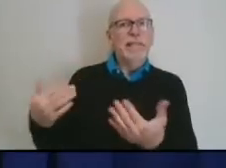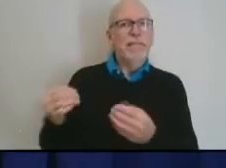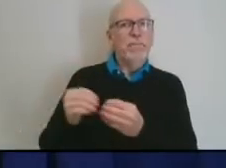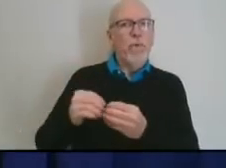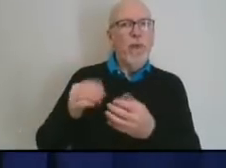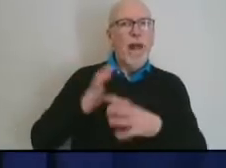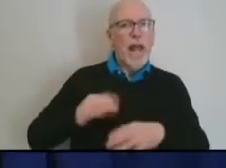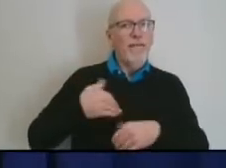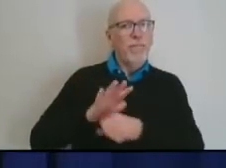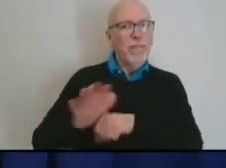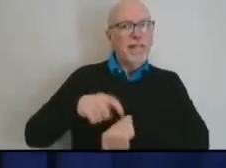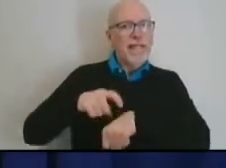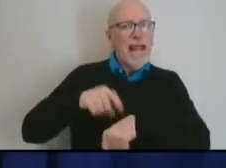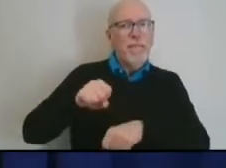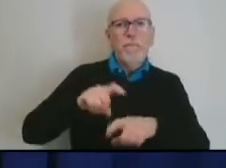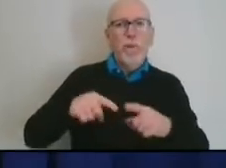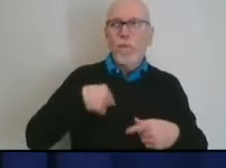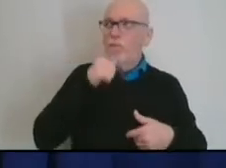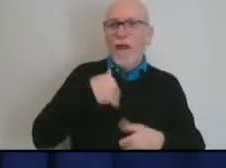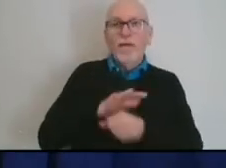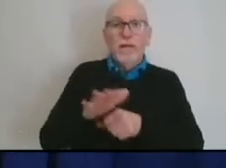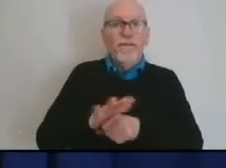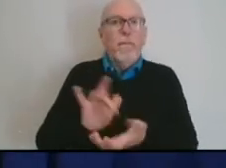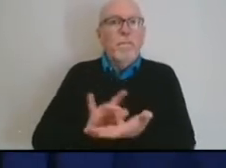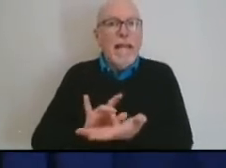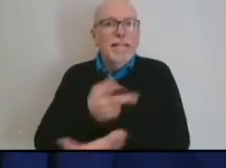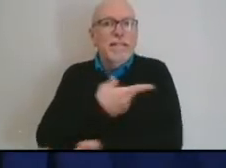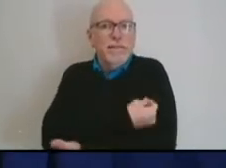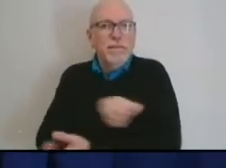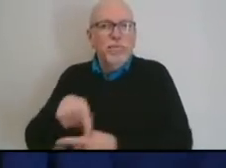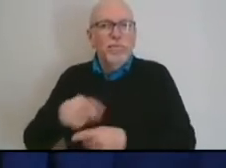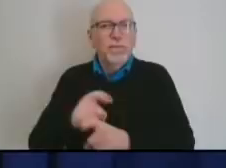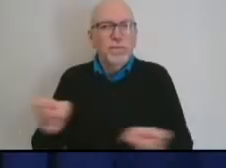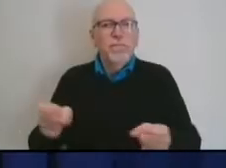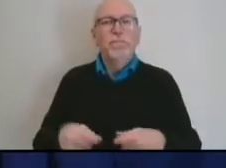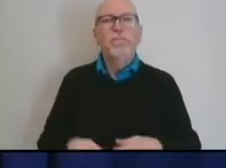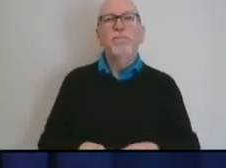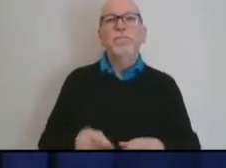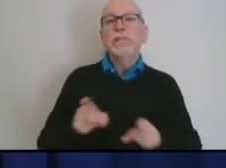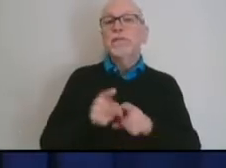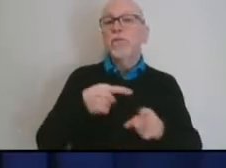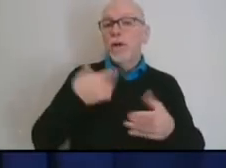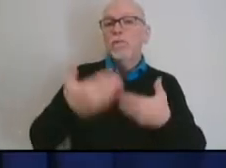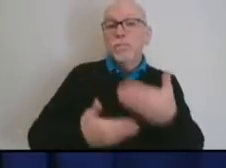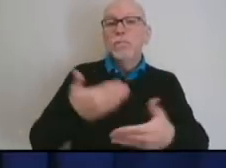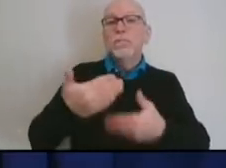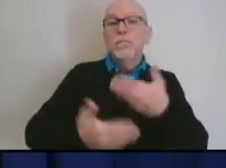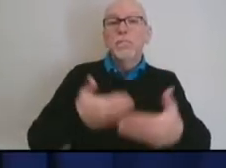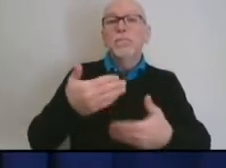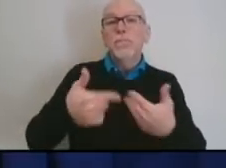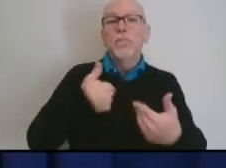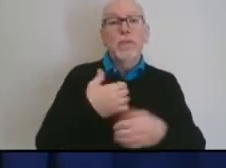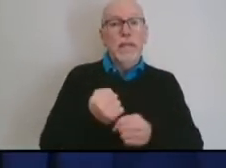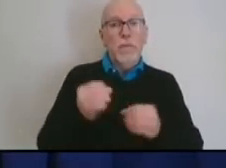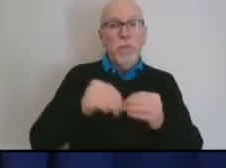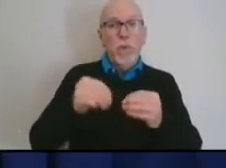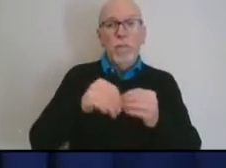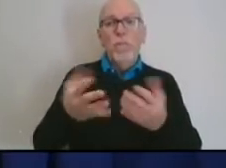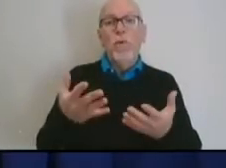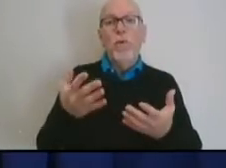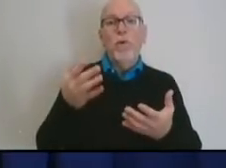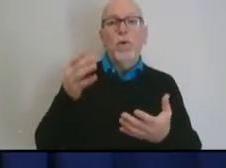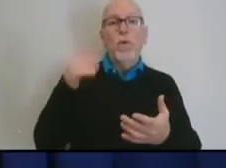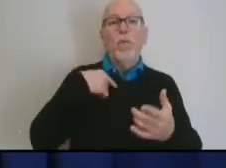vaccine. But unfortunately, we just don't have the vaccine to do that. As we go forward and we continue to look at this, get down to 60 where